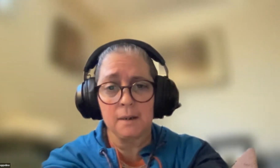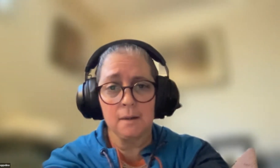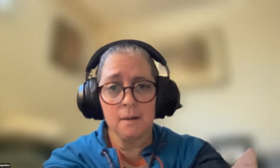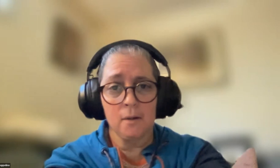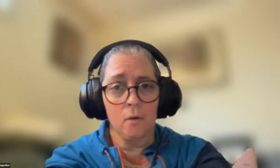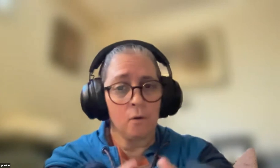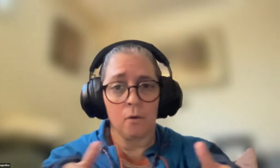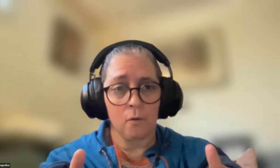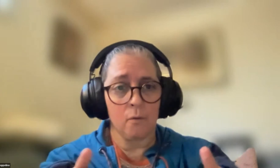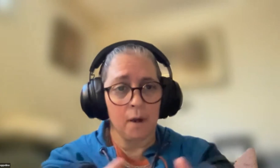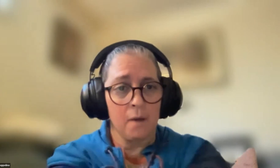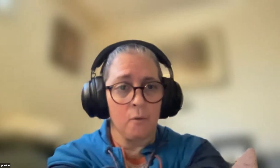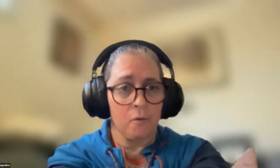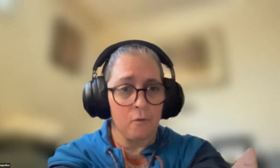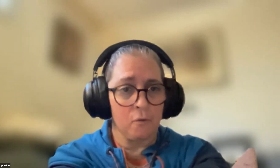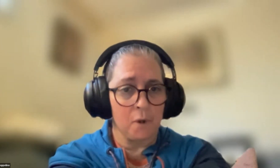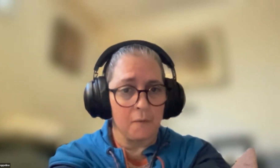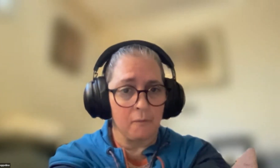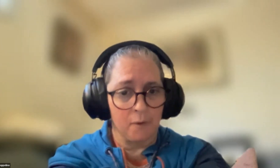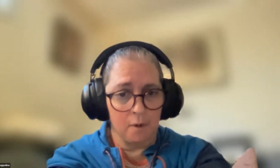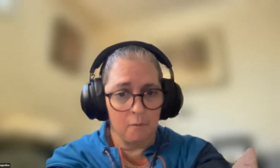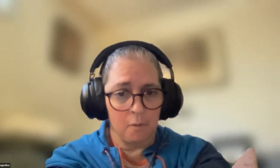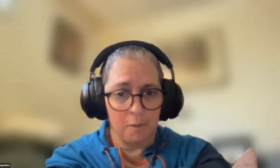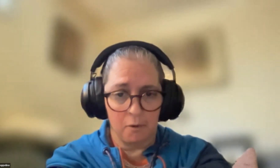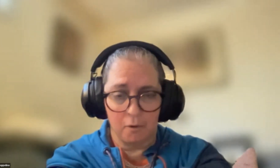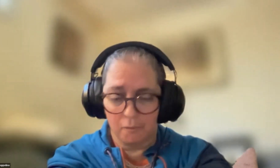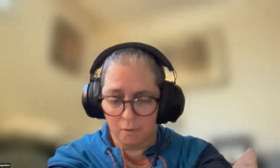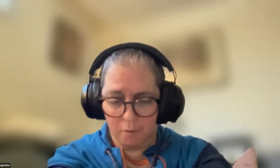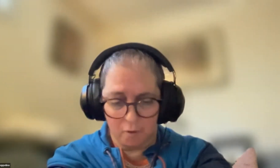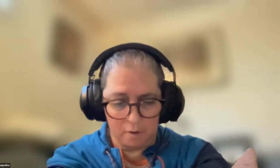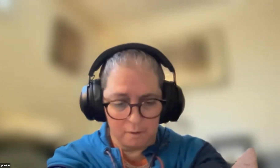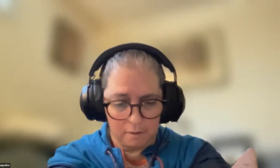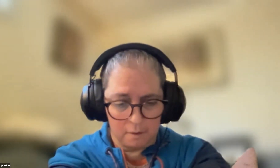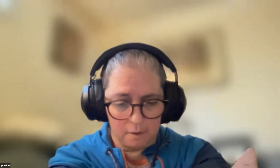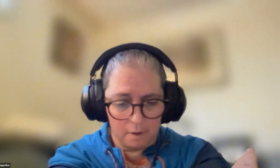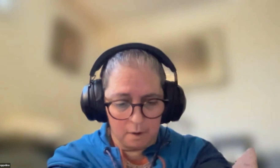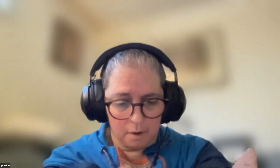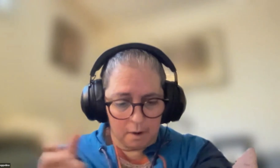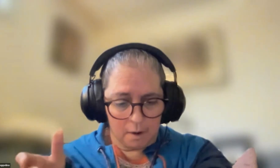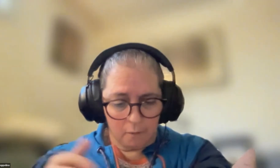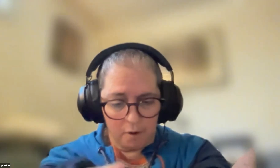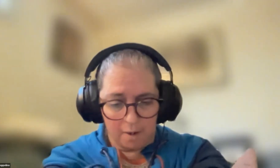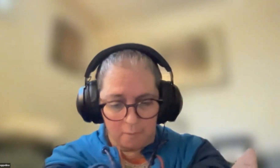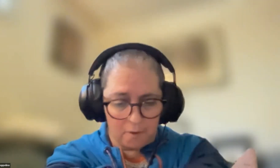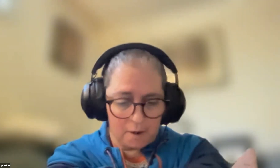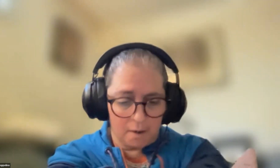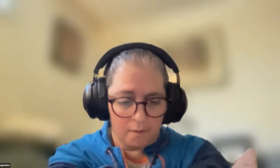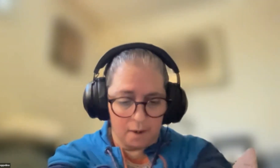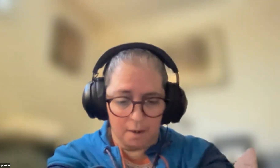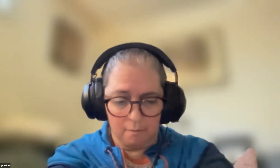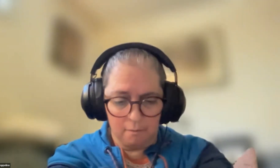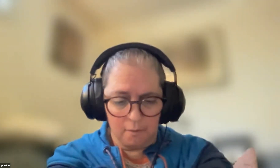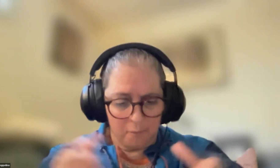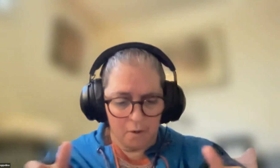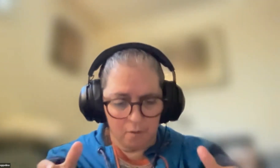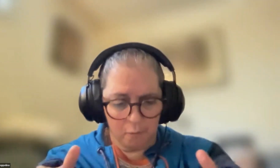today, or any questions you would have from the people who have just spoken. I want to emphasize